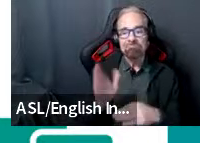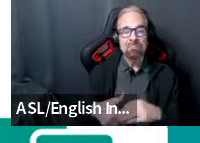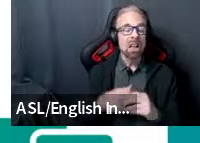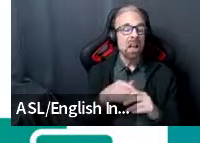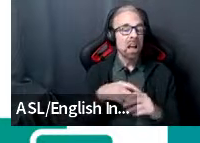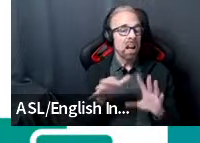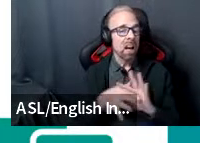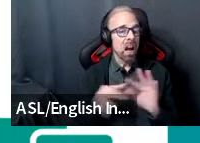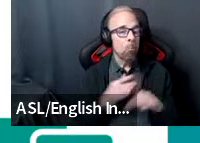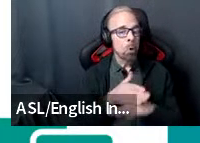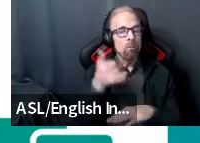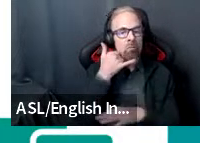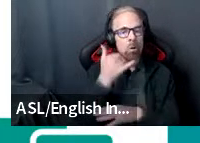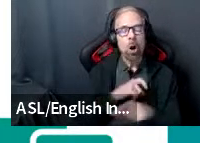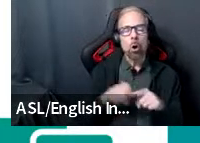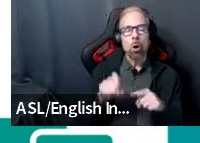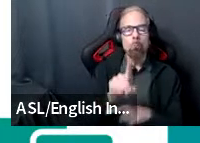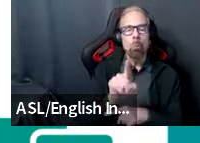please dial